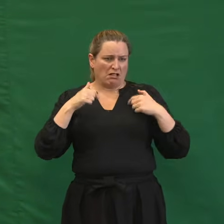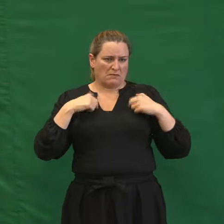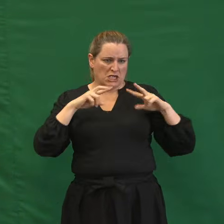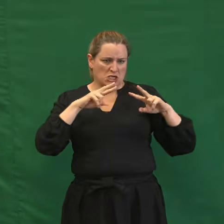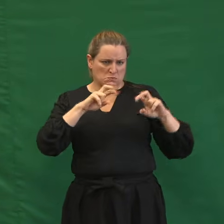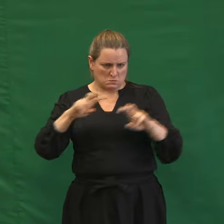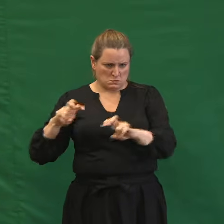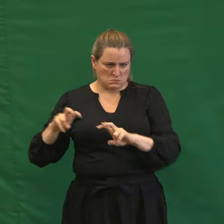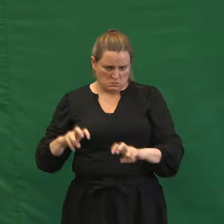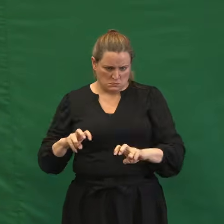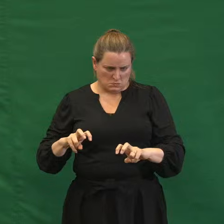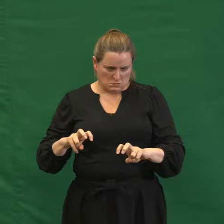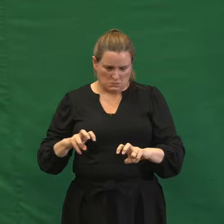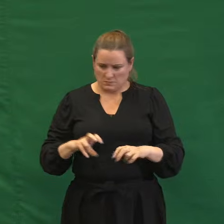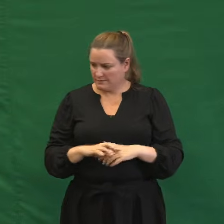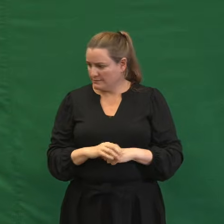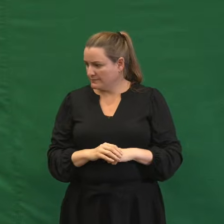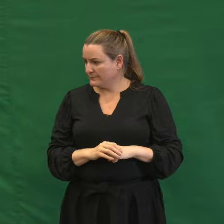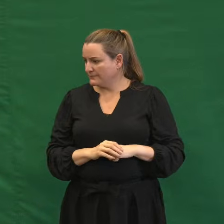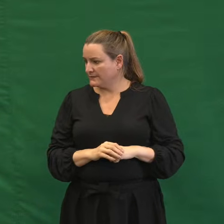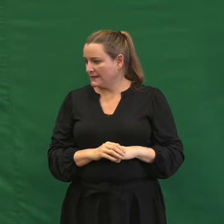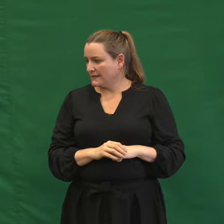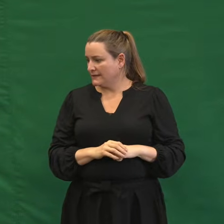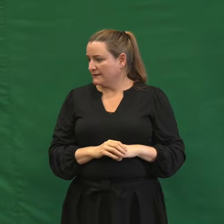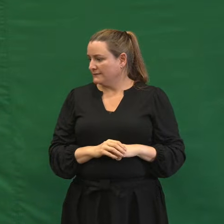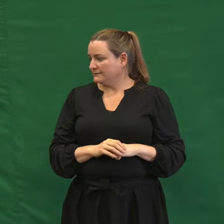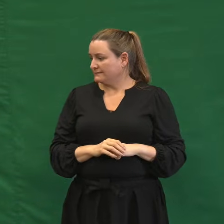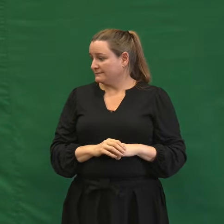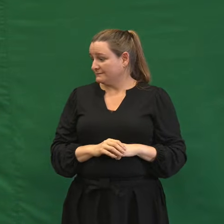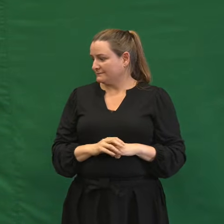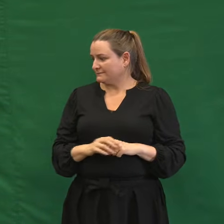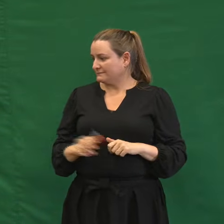Do we have the clicker thing here somewhere?